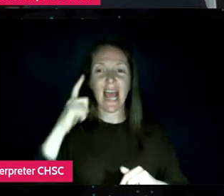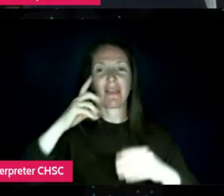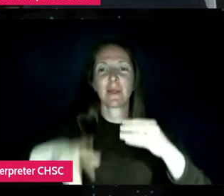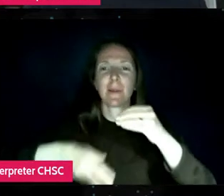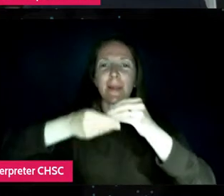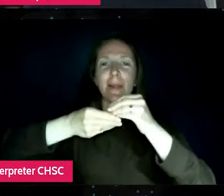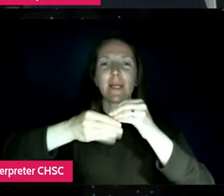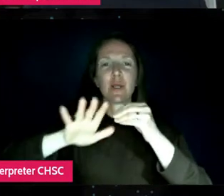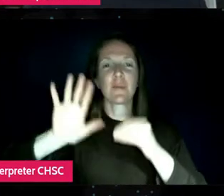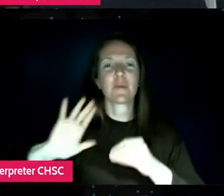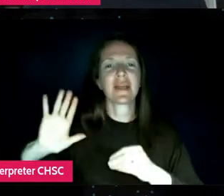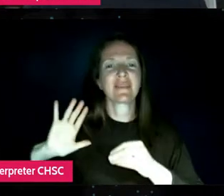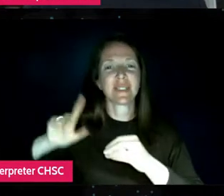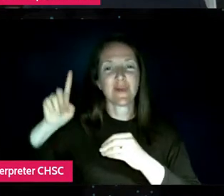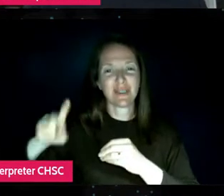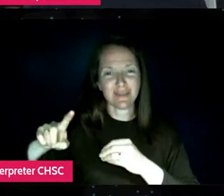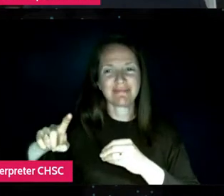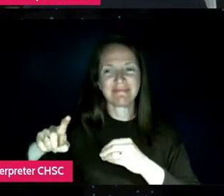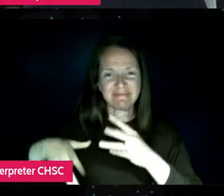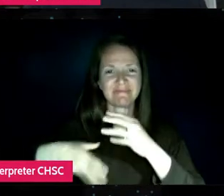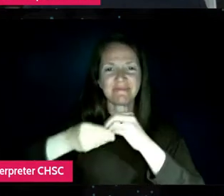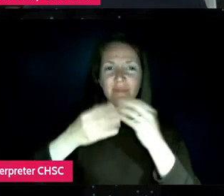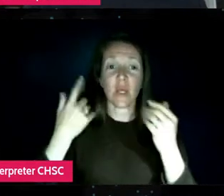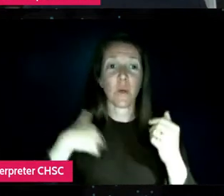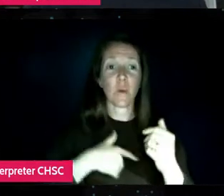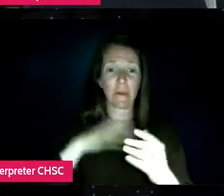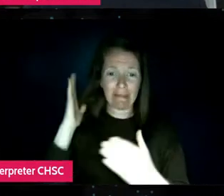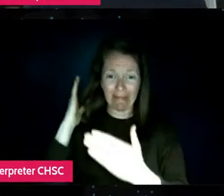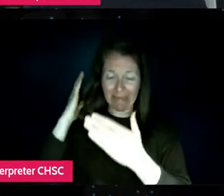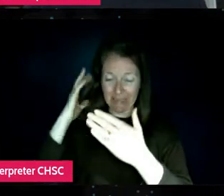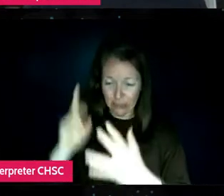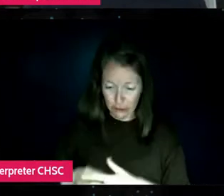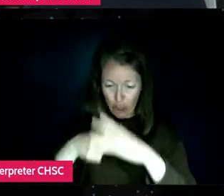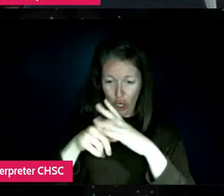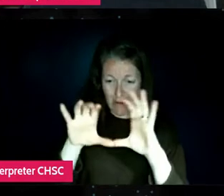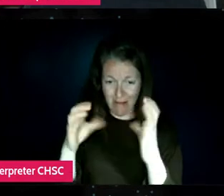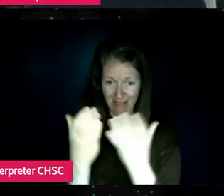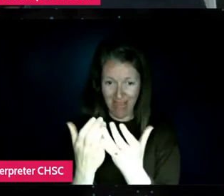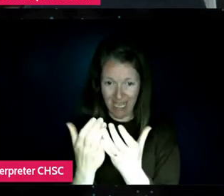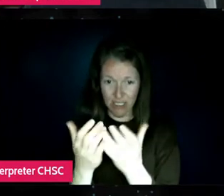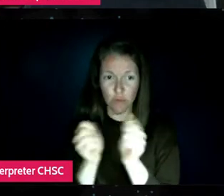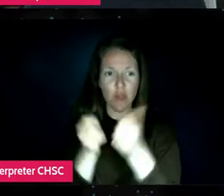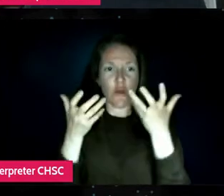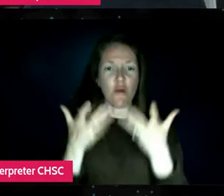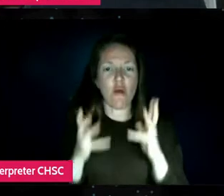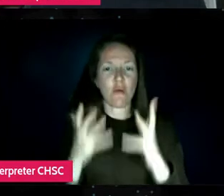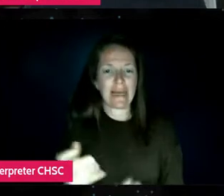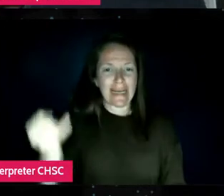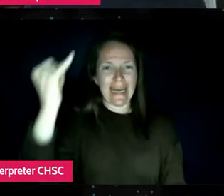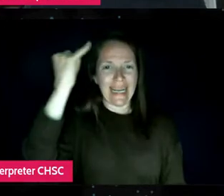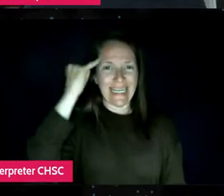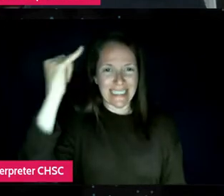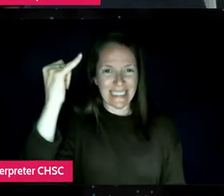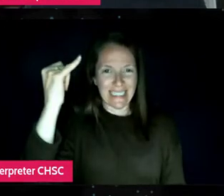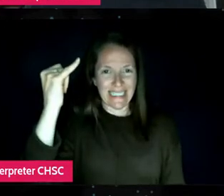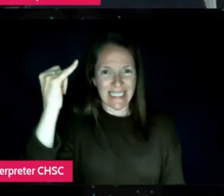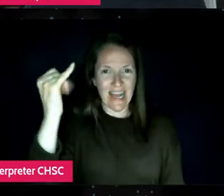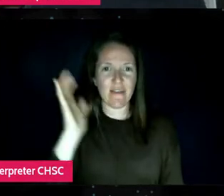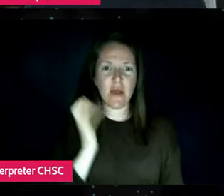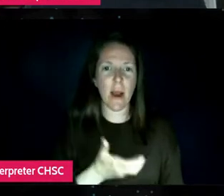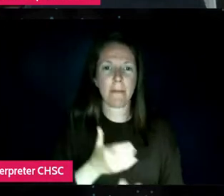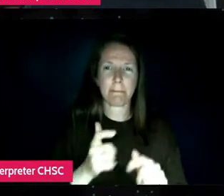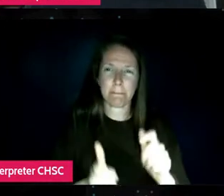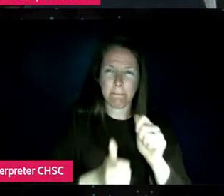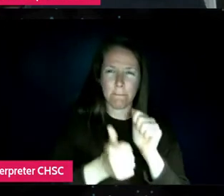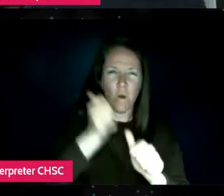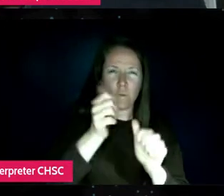bit off your previous question, we come into the class with an idea of the major components of the